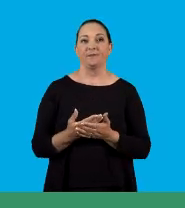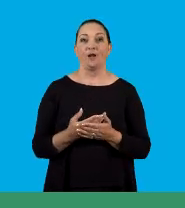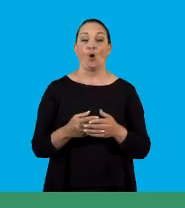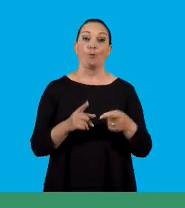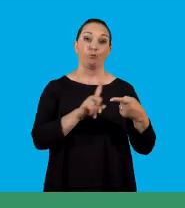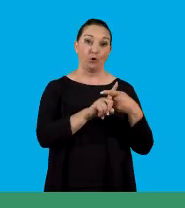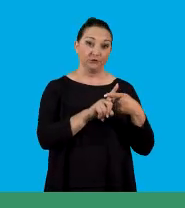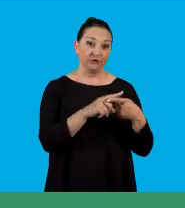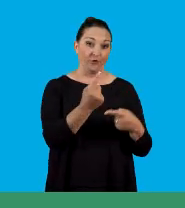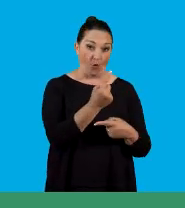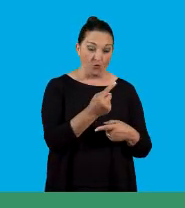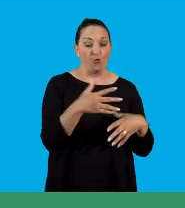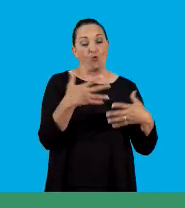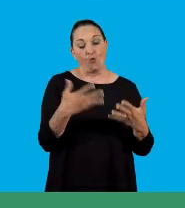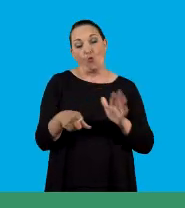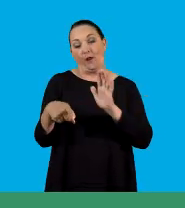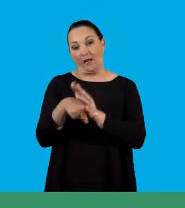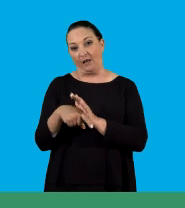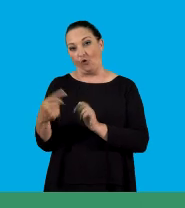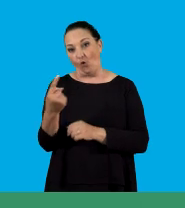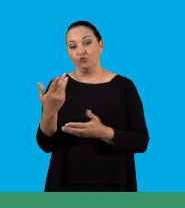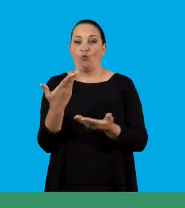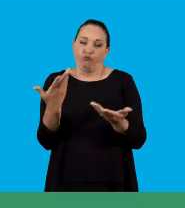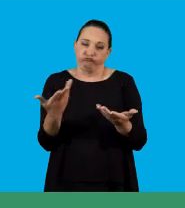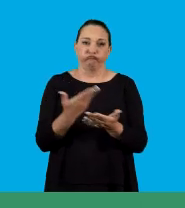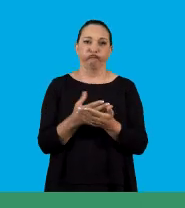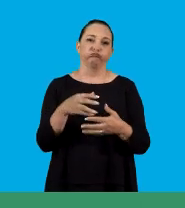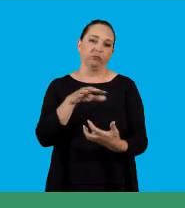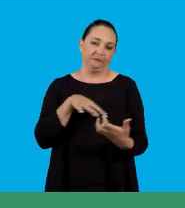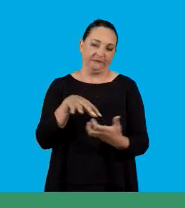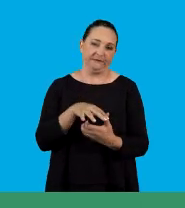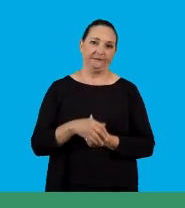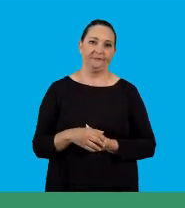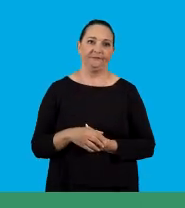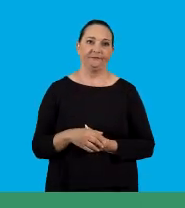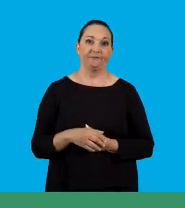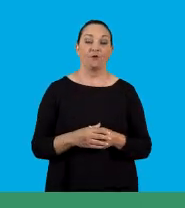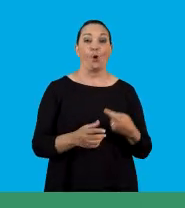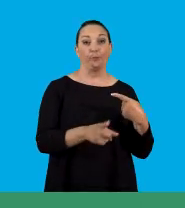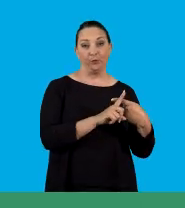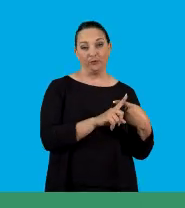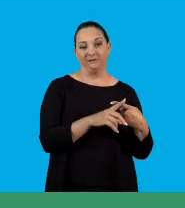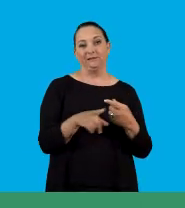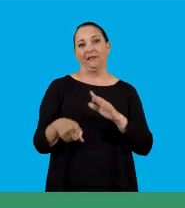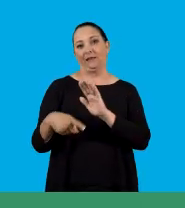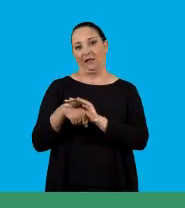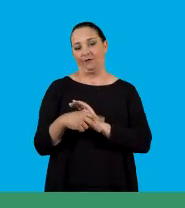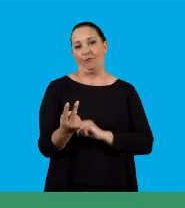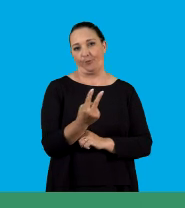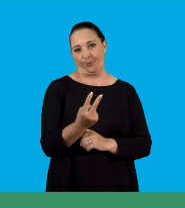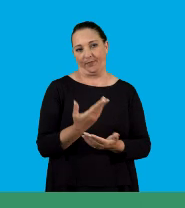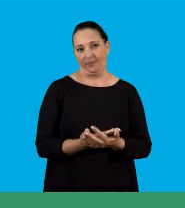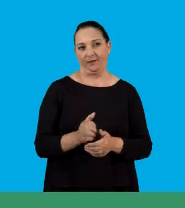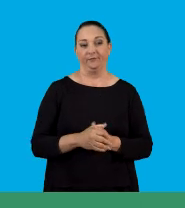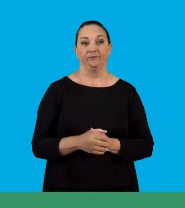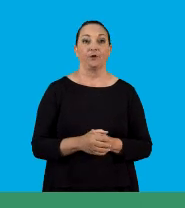only positives or negatives only, or you can mix by providing positives and negatives. Now,